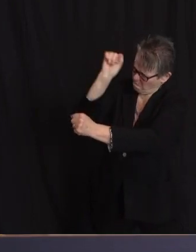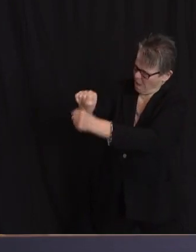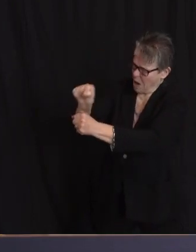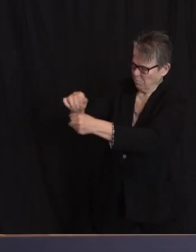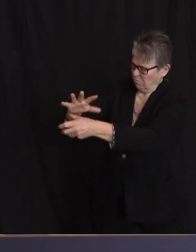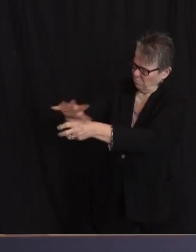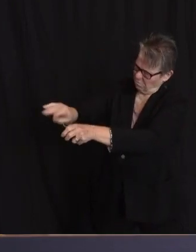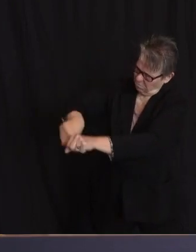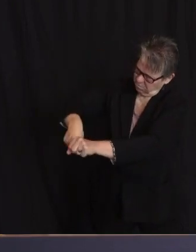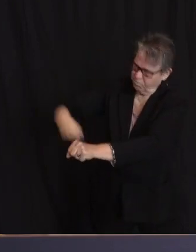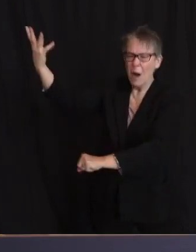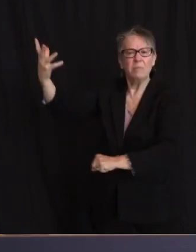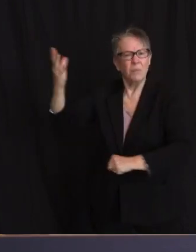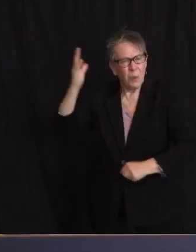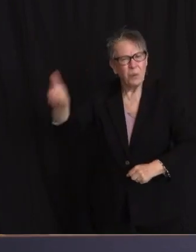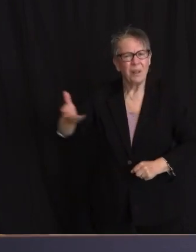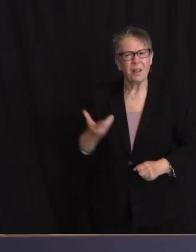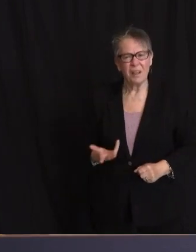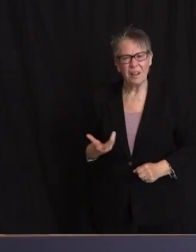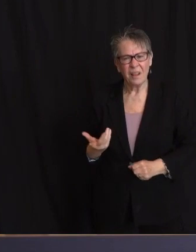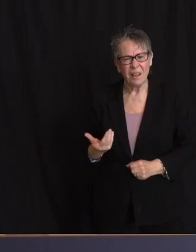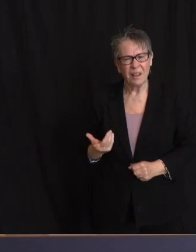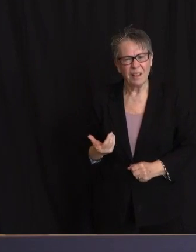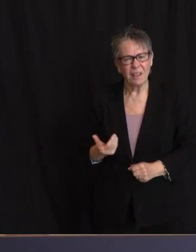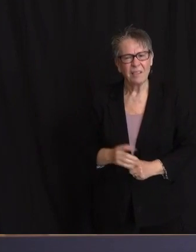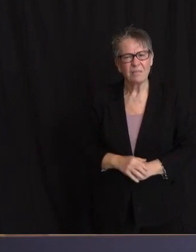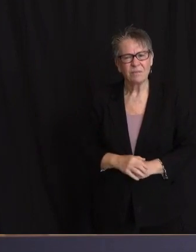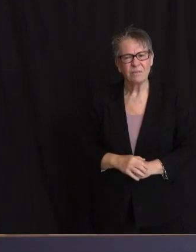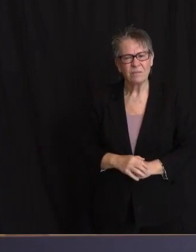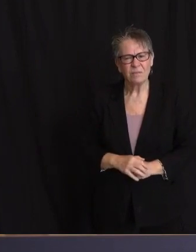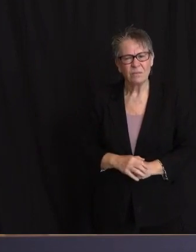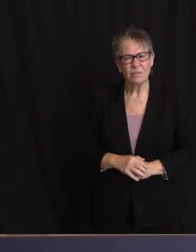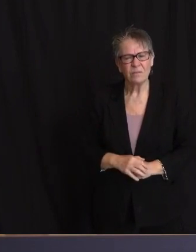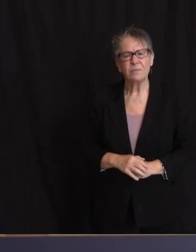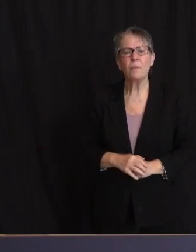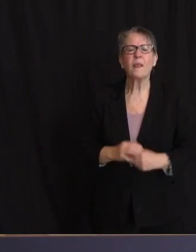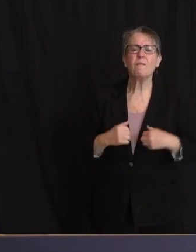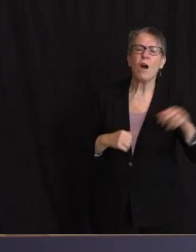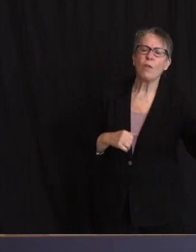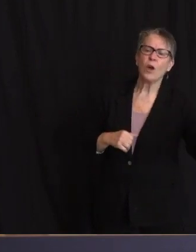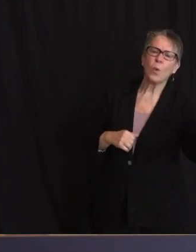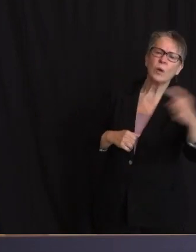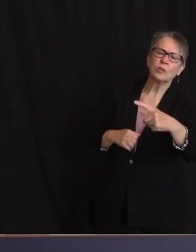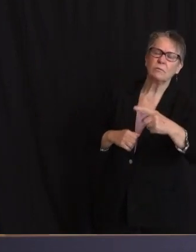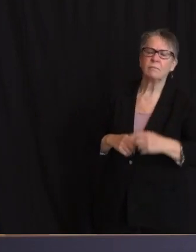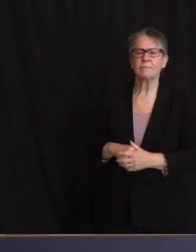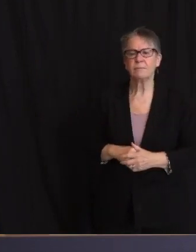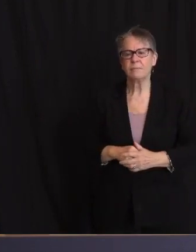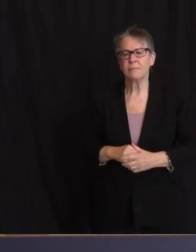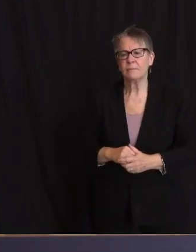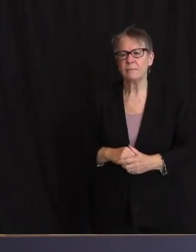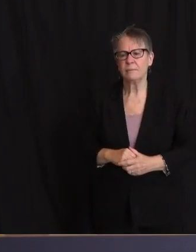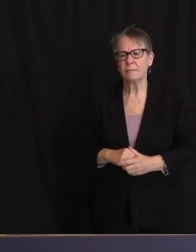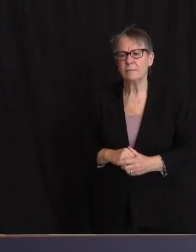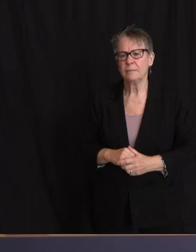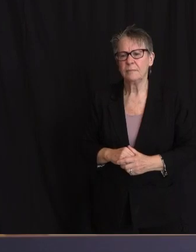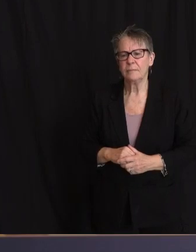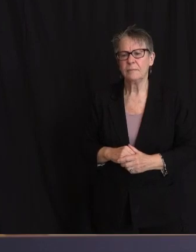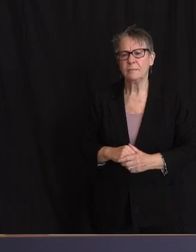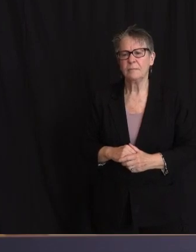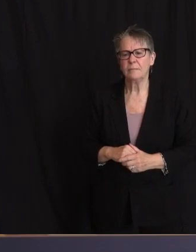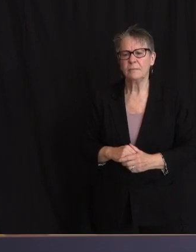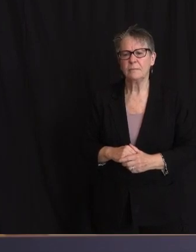Good afternoon, Governor, and thank you for the time. We are hearing from a lot of our readers in the Pine Barrens area that you have authorized